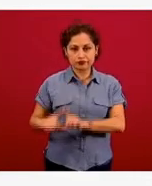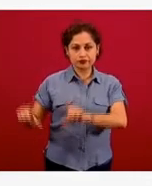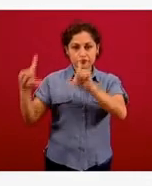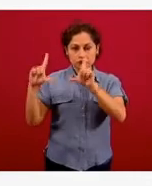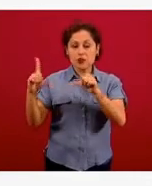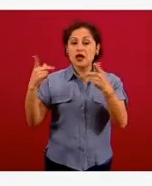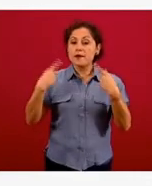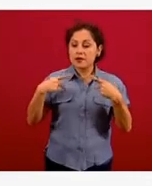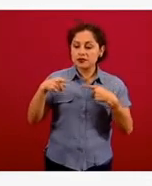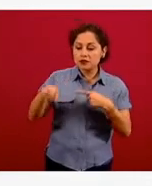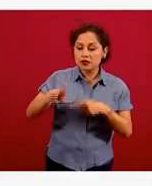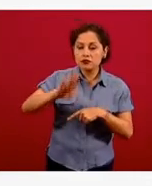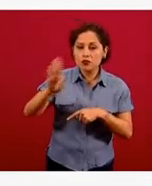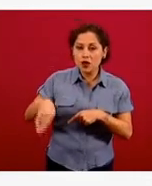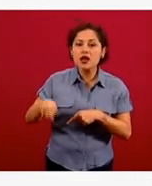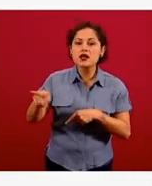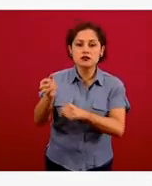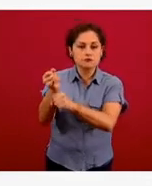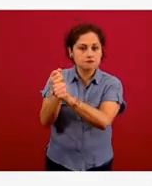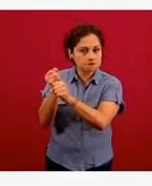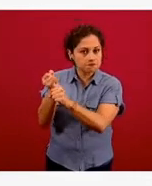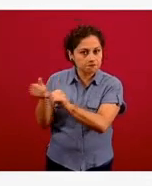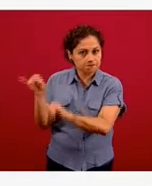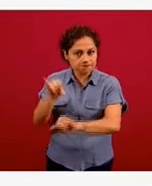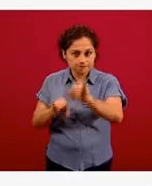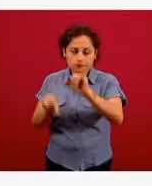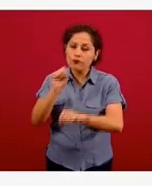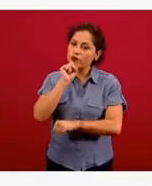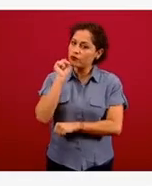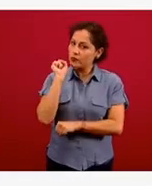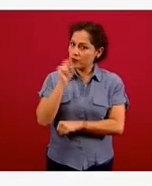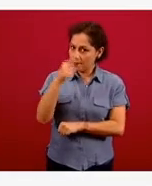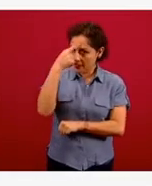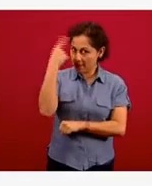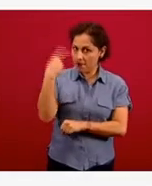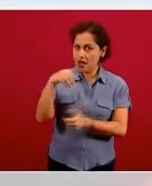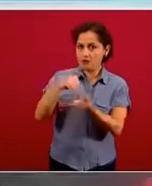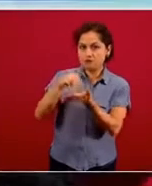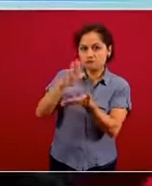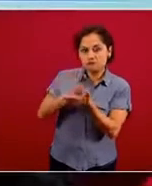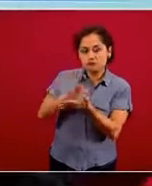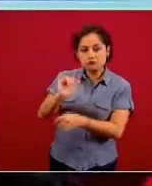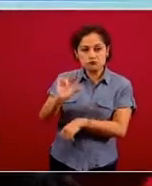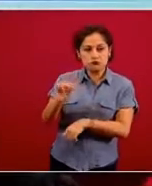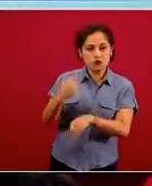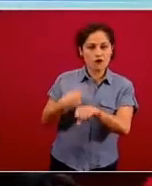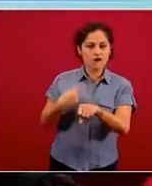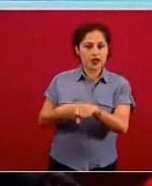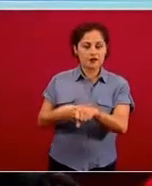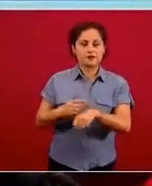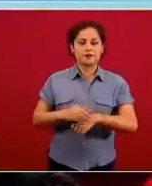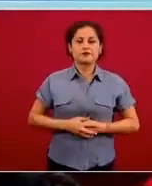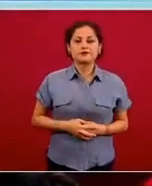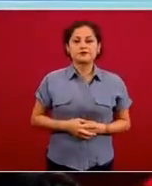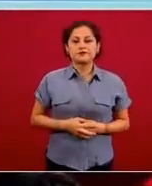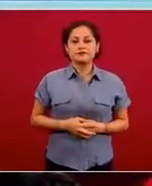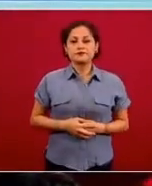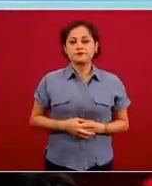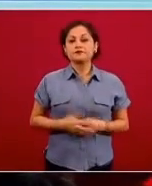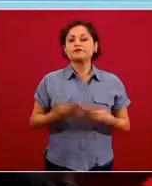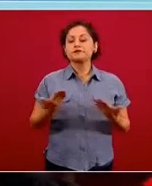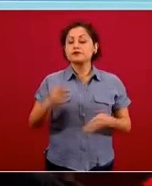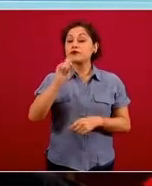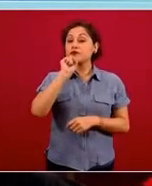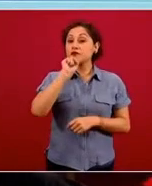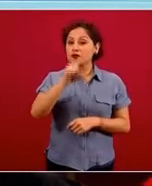patients, there is a confirmation period in which we are waiting for the results, and those cases are cataloged as suspect cases in